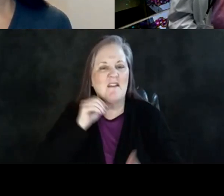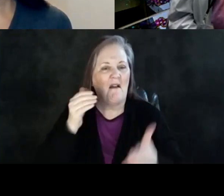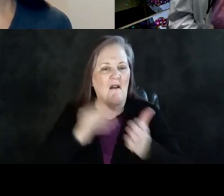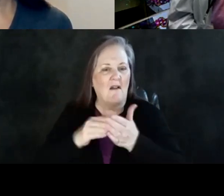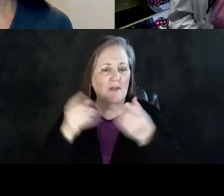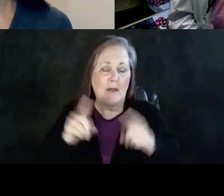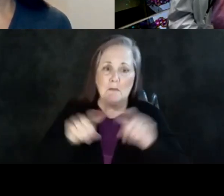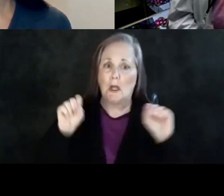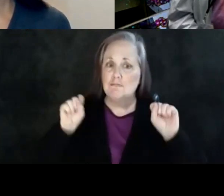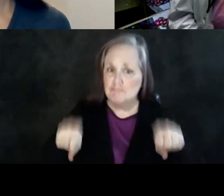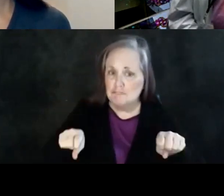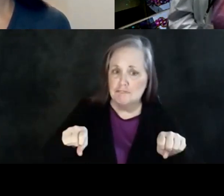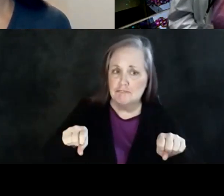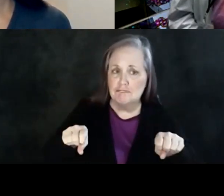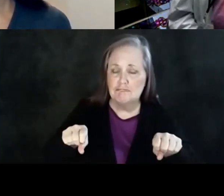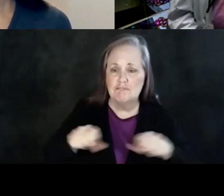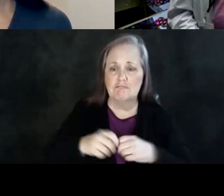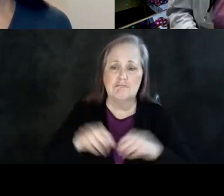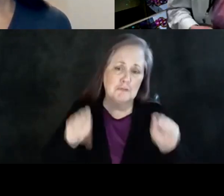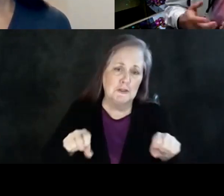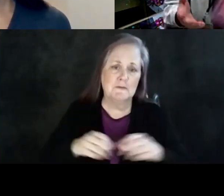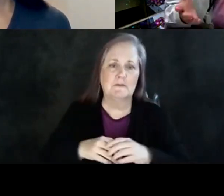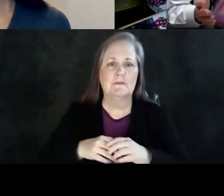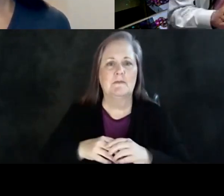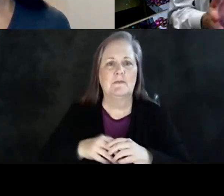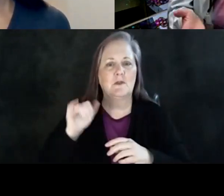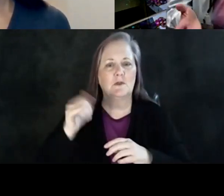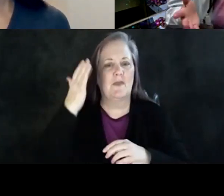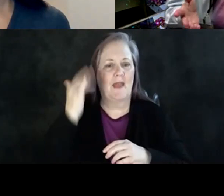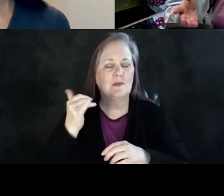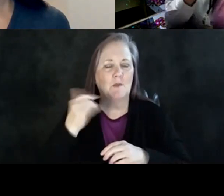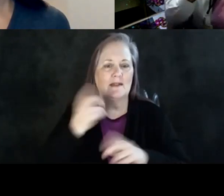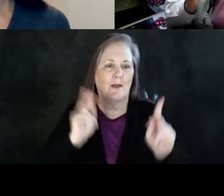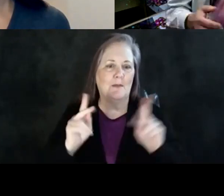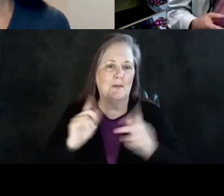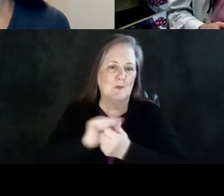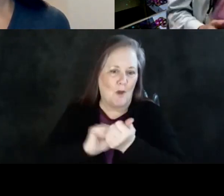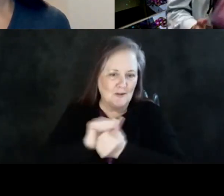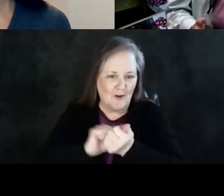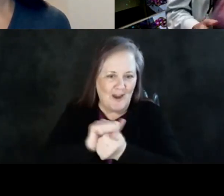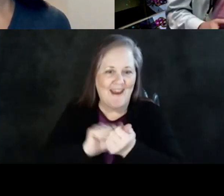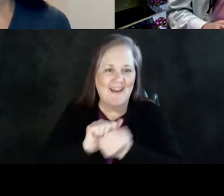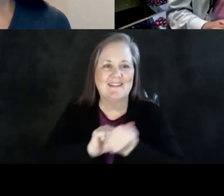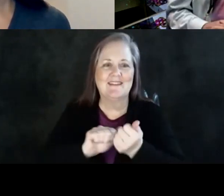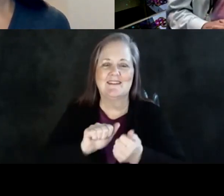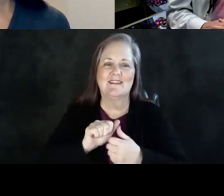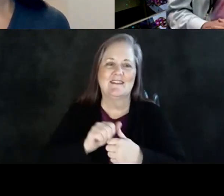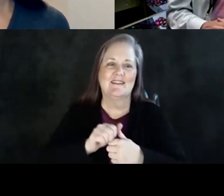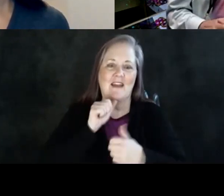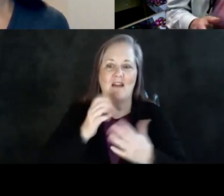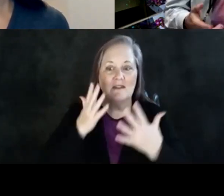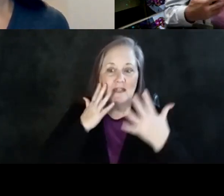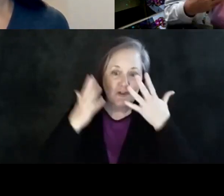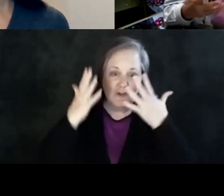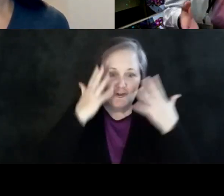is potentially transmissible. That's why we tell people to wash their hands and not bring their hands to their